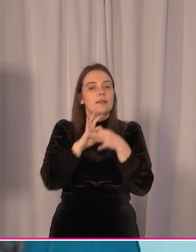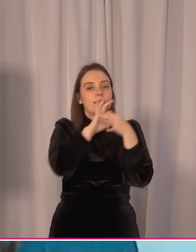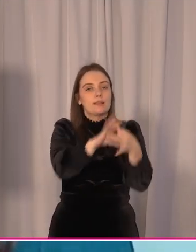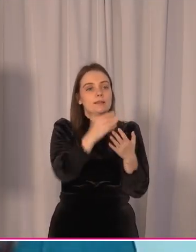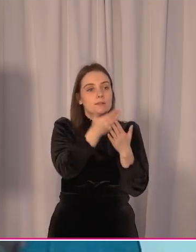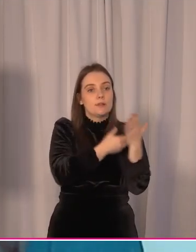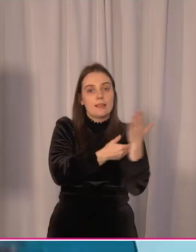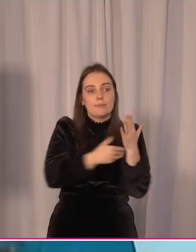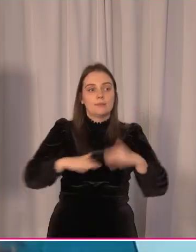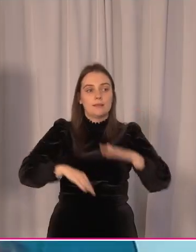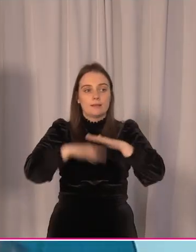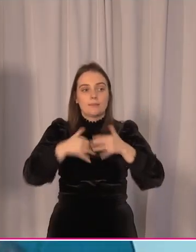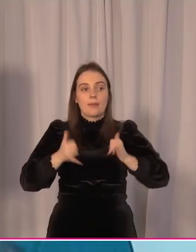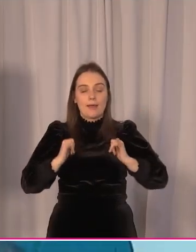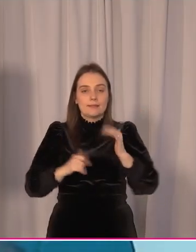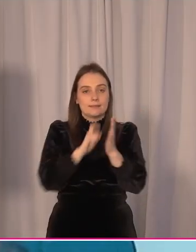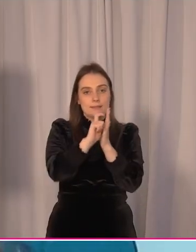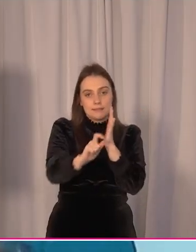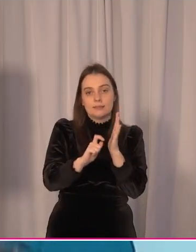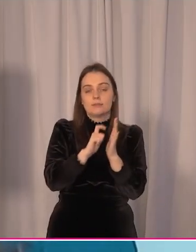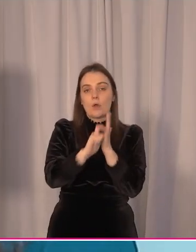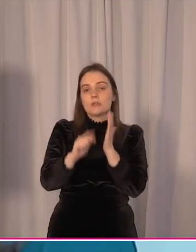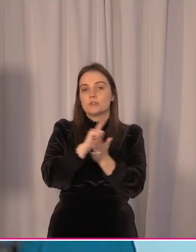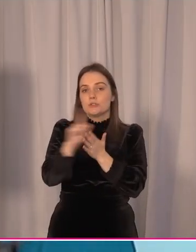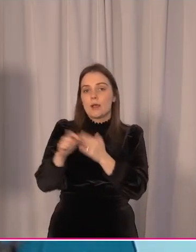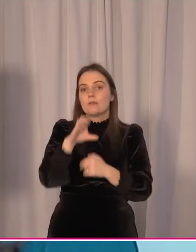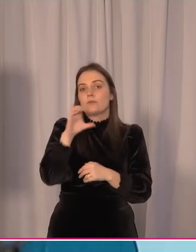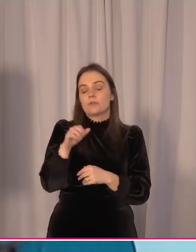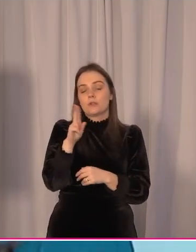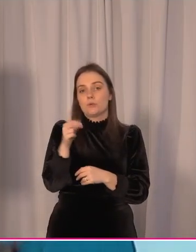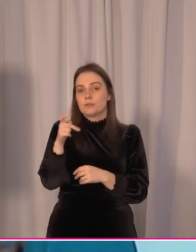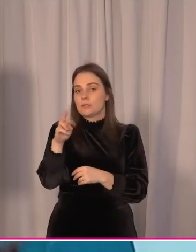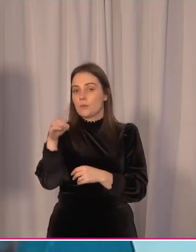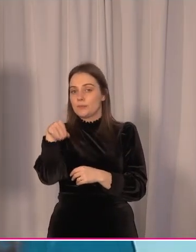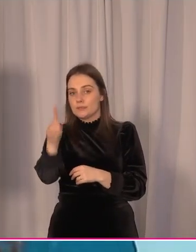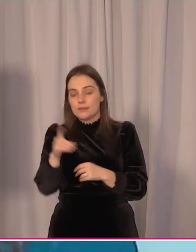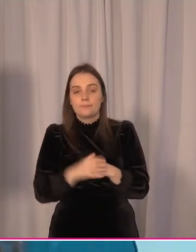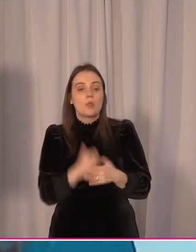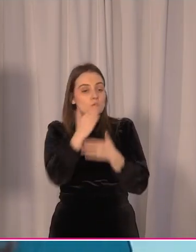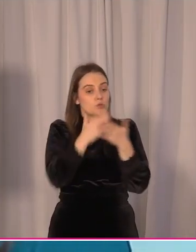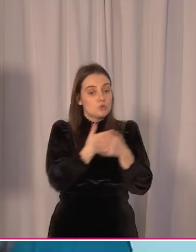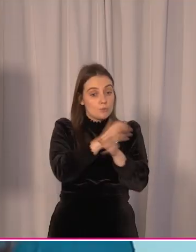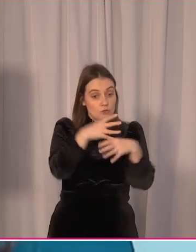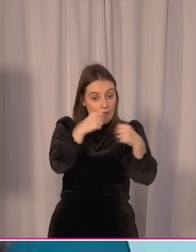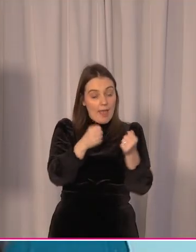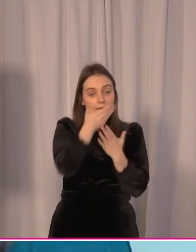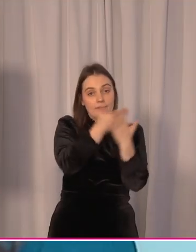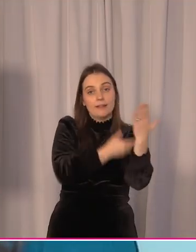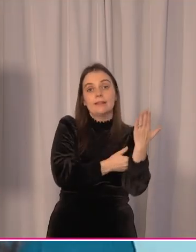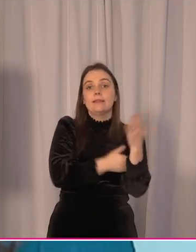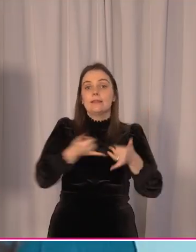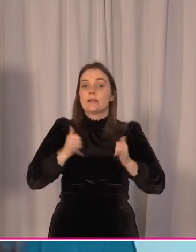also to Article 12 of the CRPD, of the Convention. Some countries have legal capacity laws based